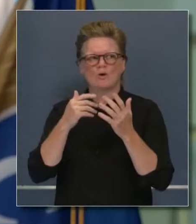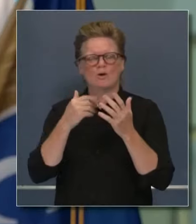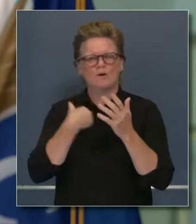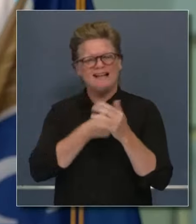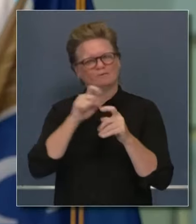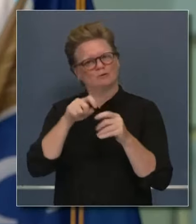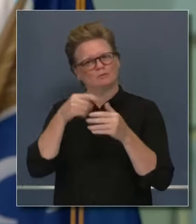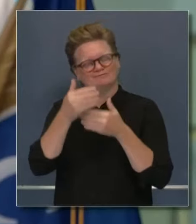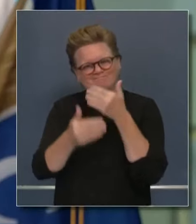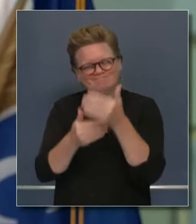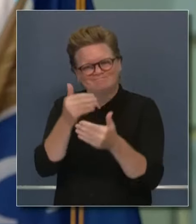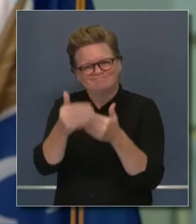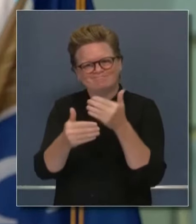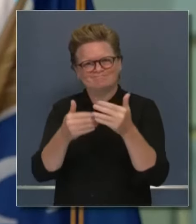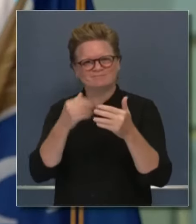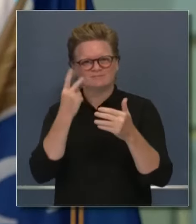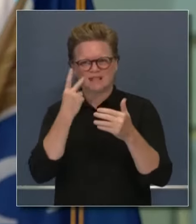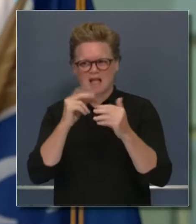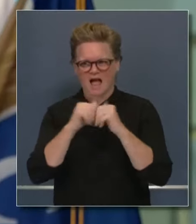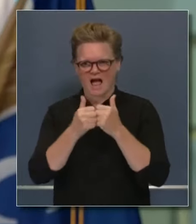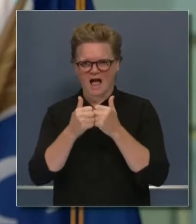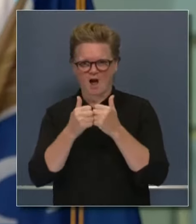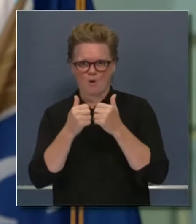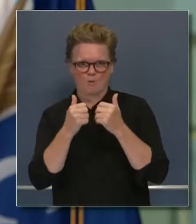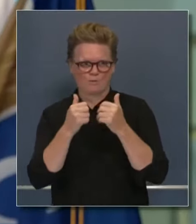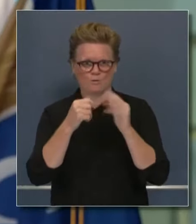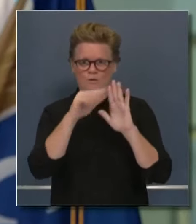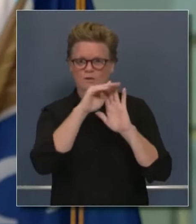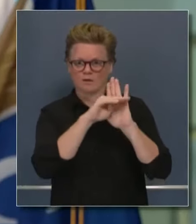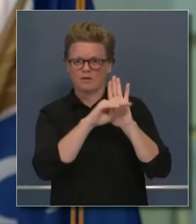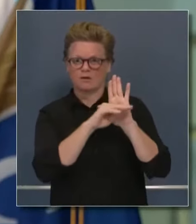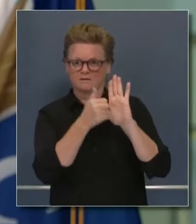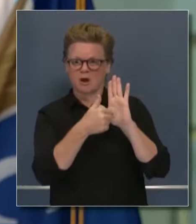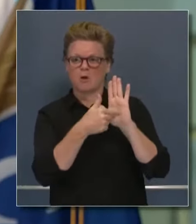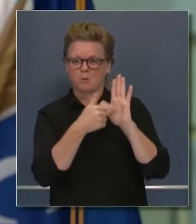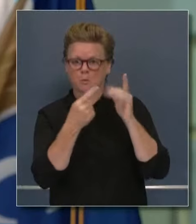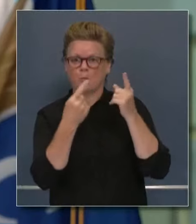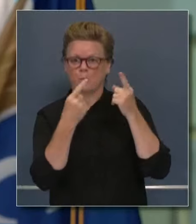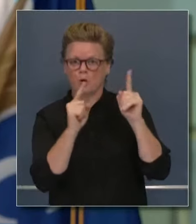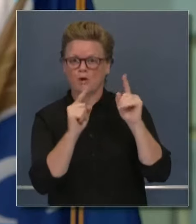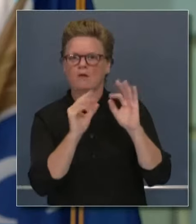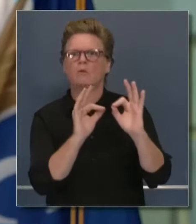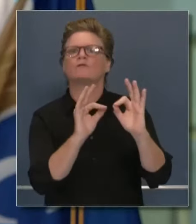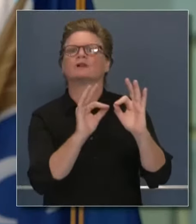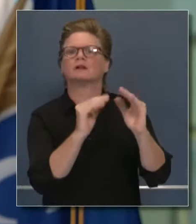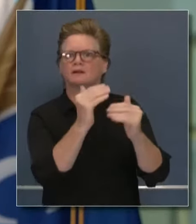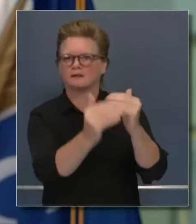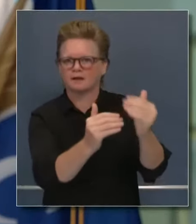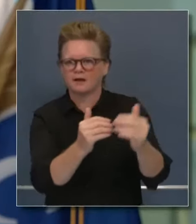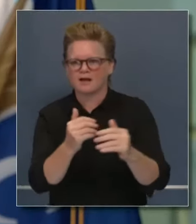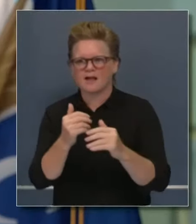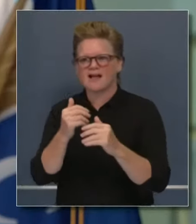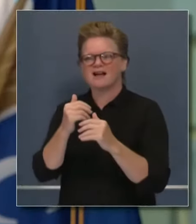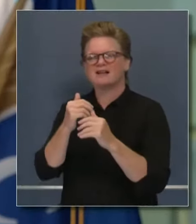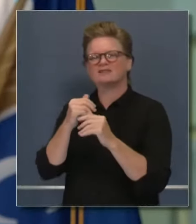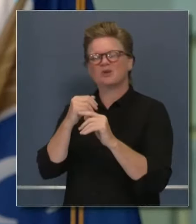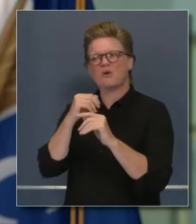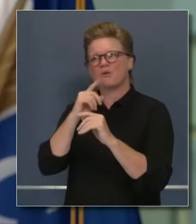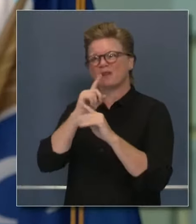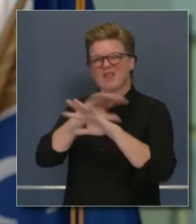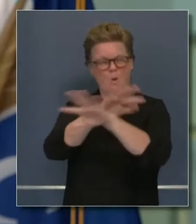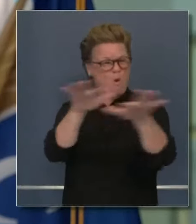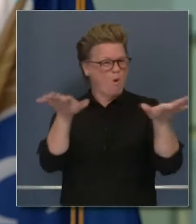same space, getting closer to concluding when and how to safely reopen those sectors.